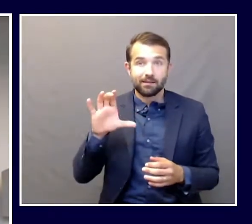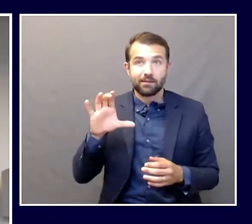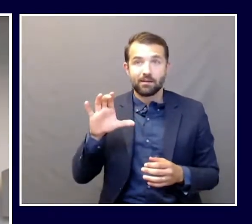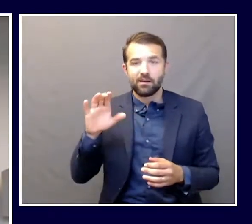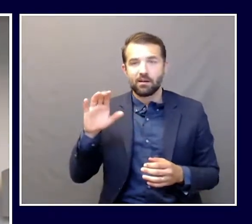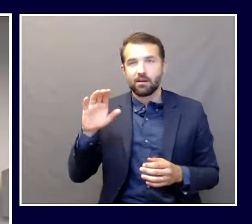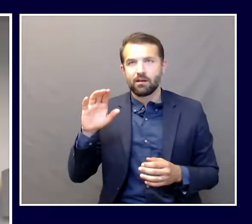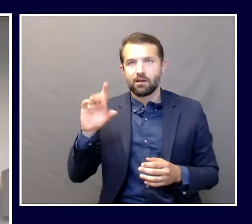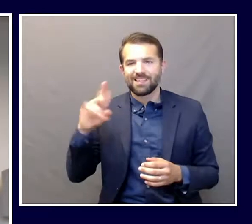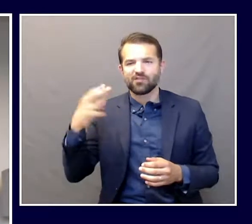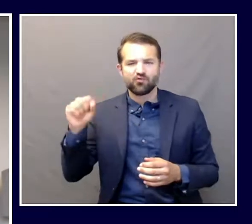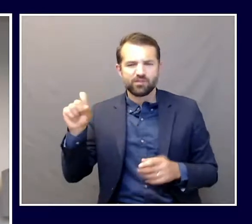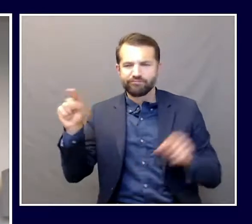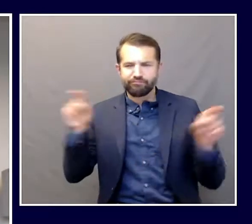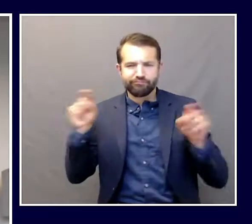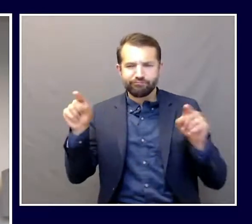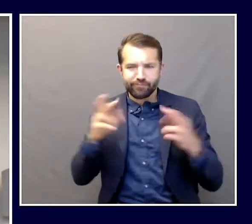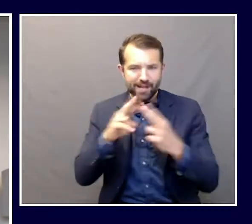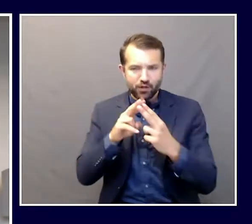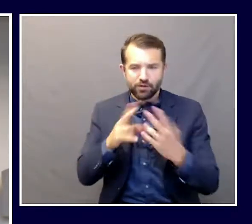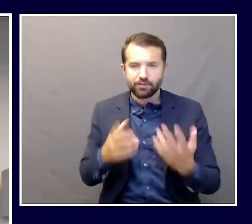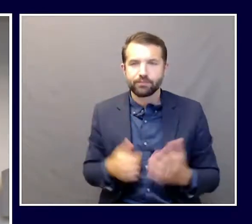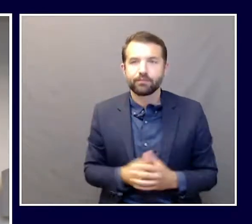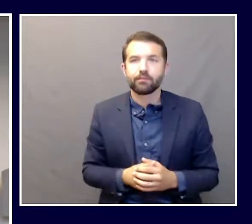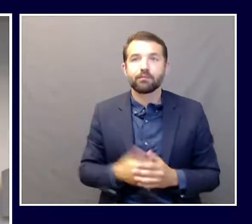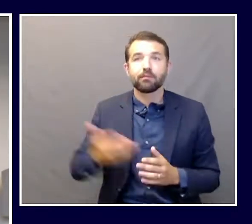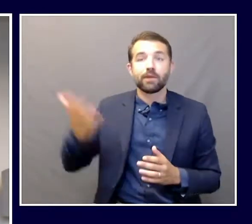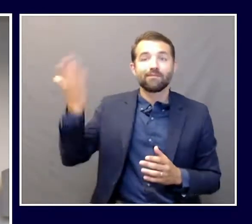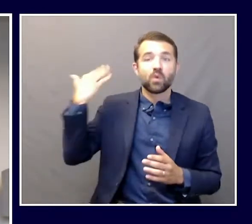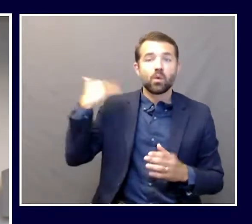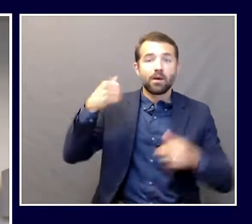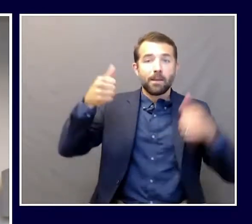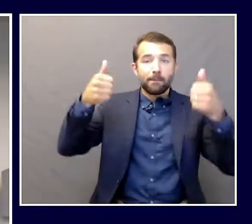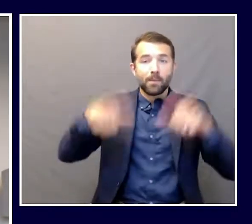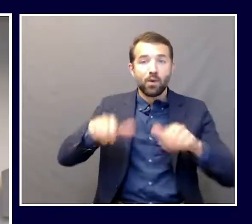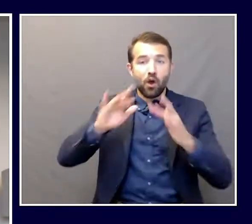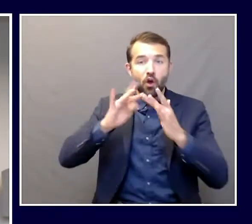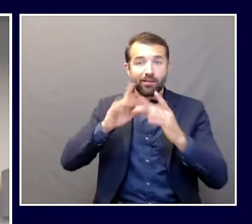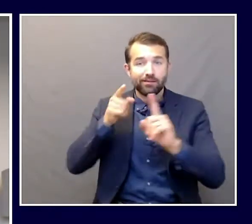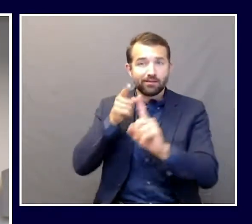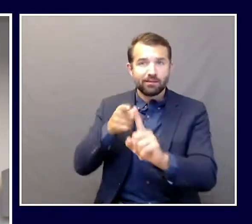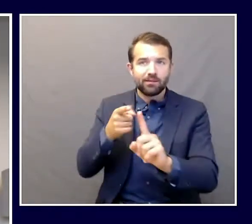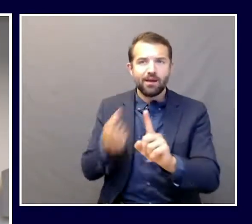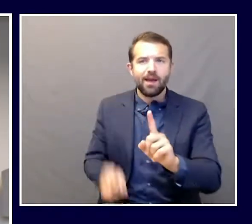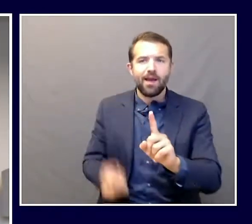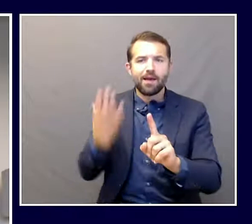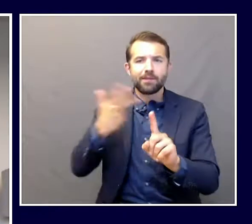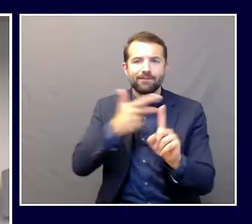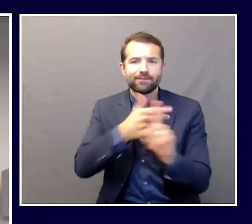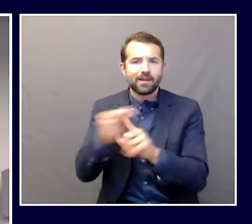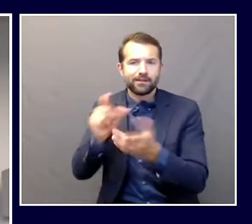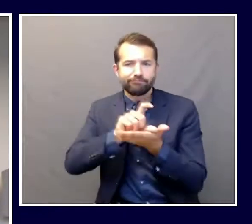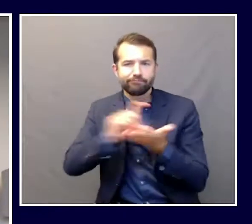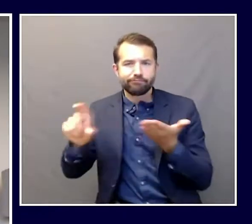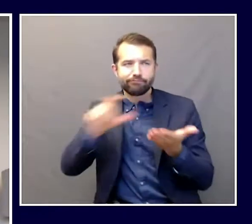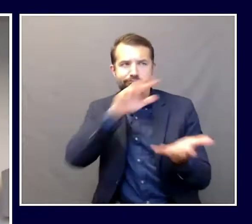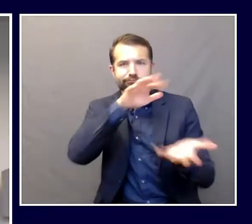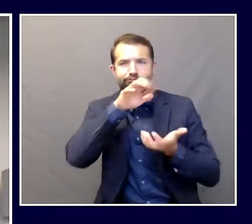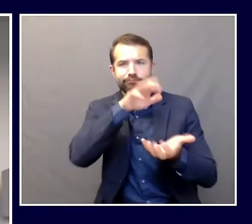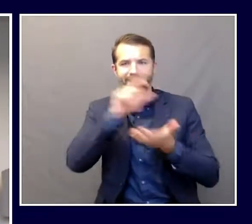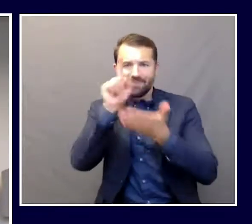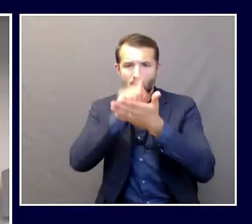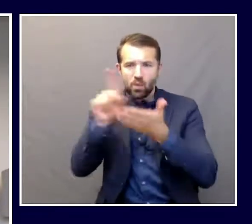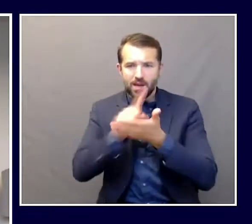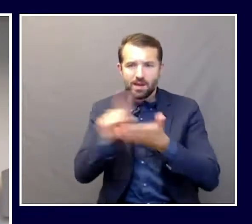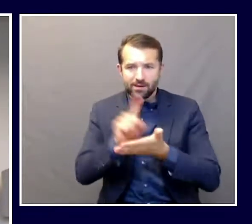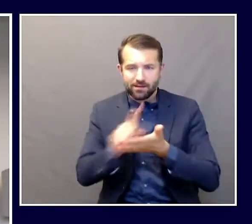many vaccines the state was ordering. And I was wondering if you could provide an updated number specifically on how many Pfizer vaccines the state